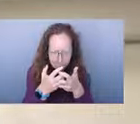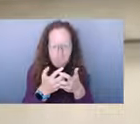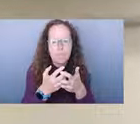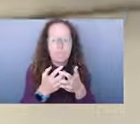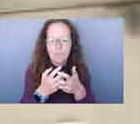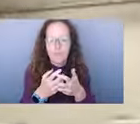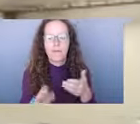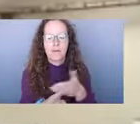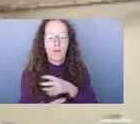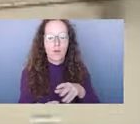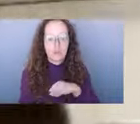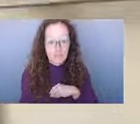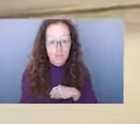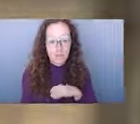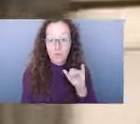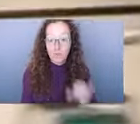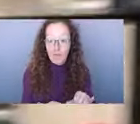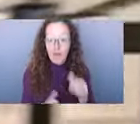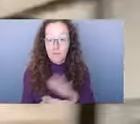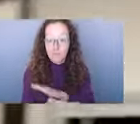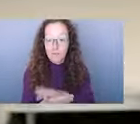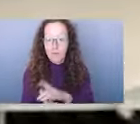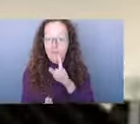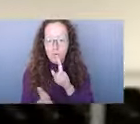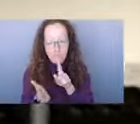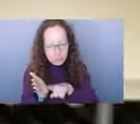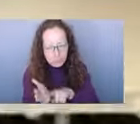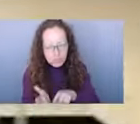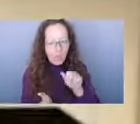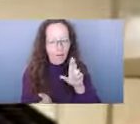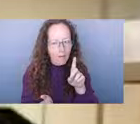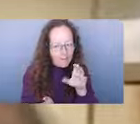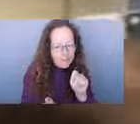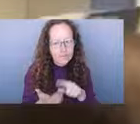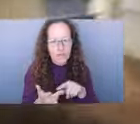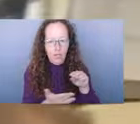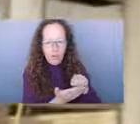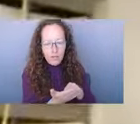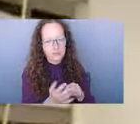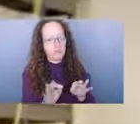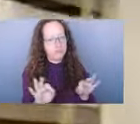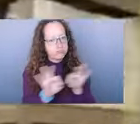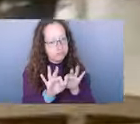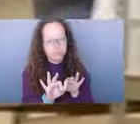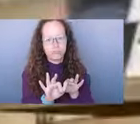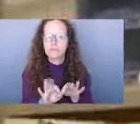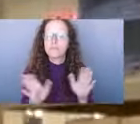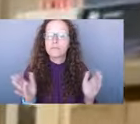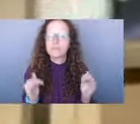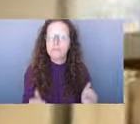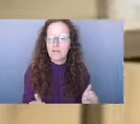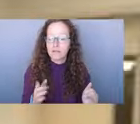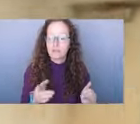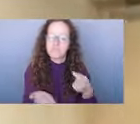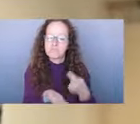additional paperwork, audit paperwork, and logging paperwork. So the next area that I'm going to review is actually